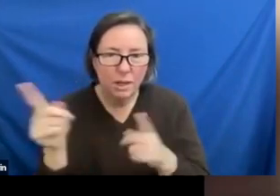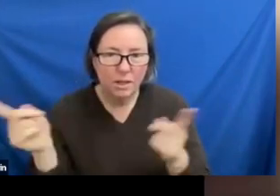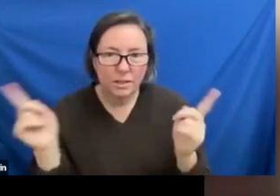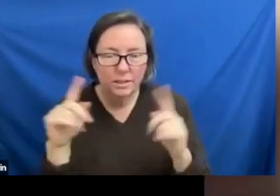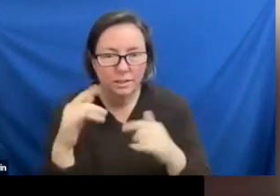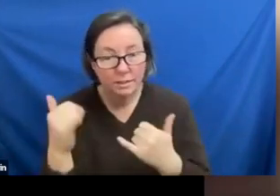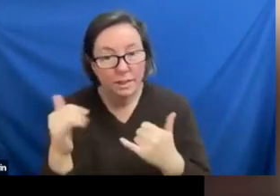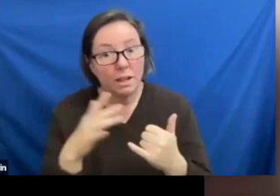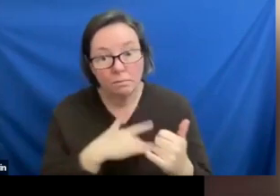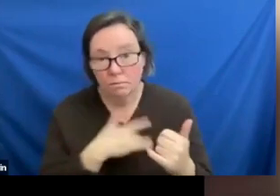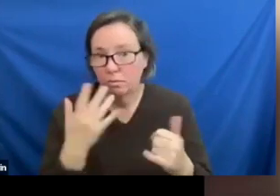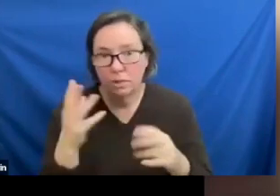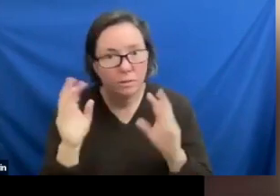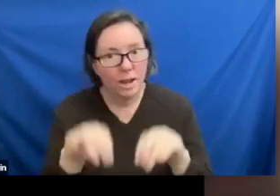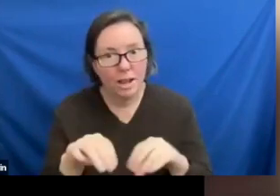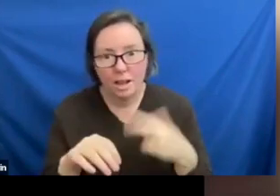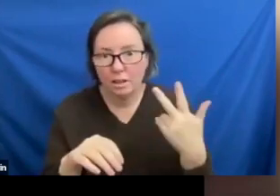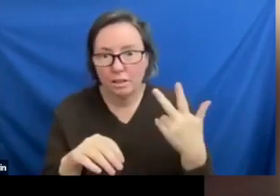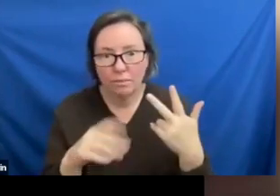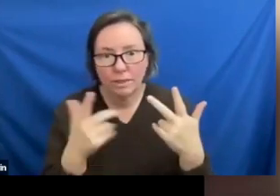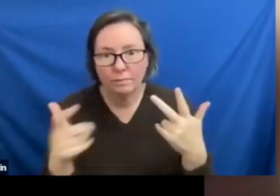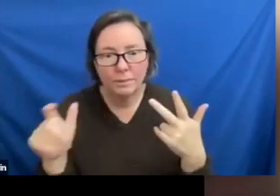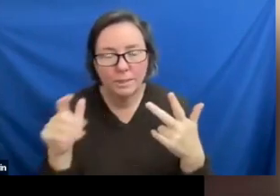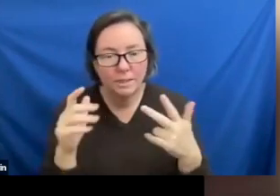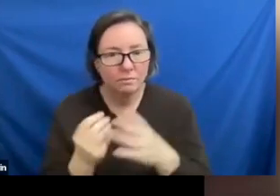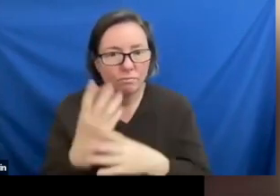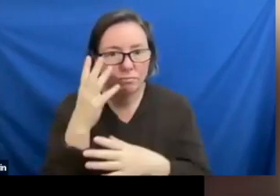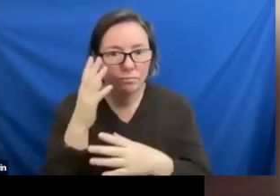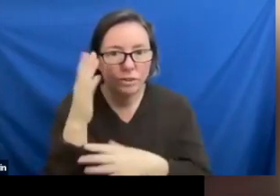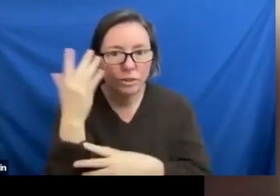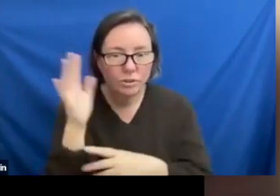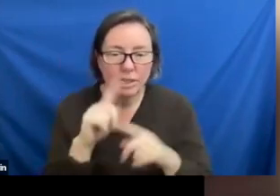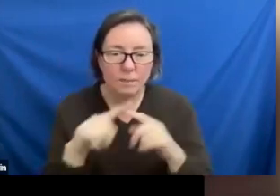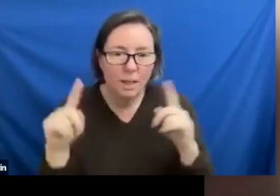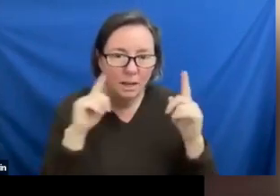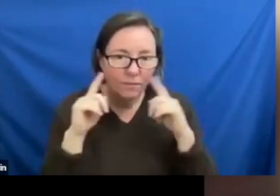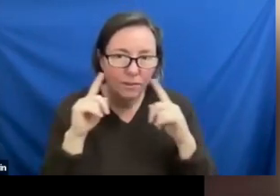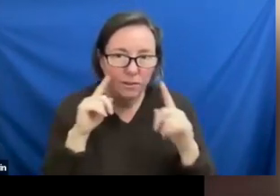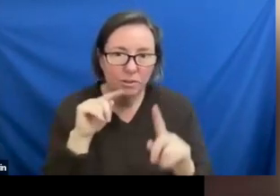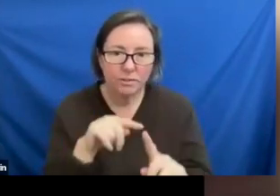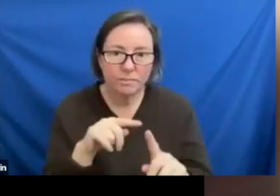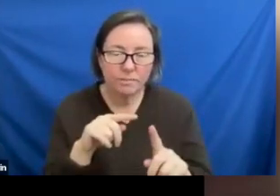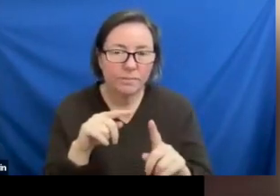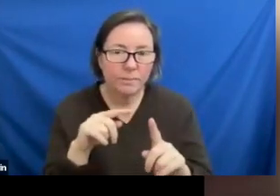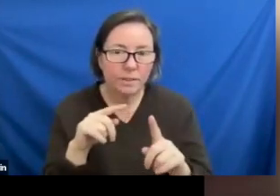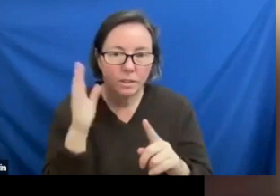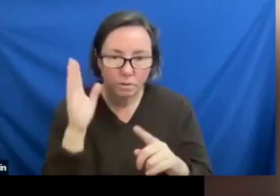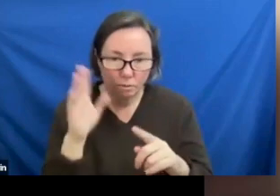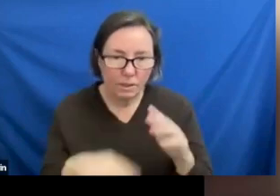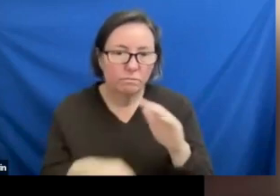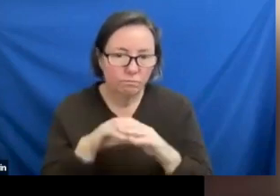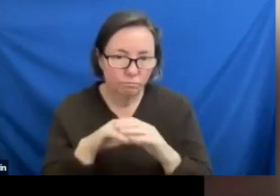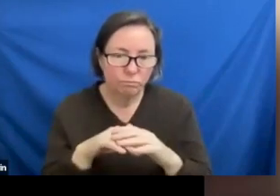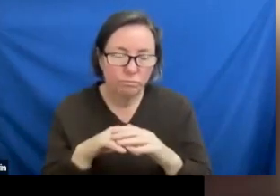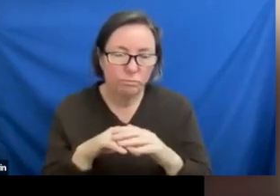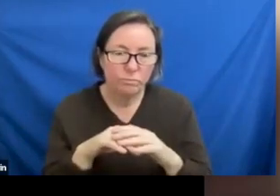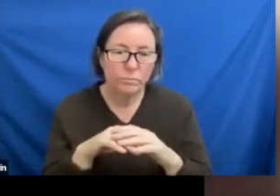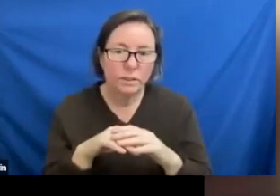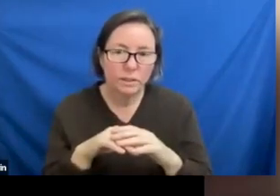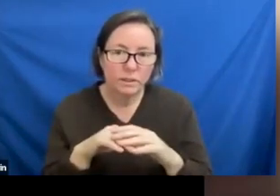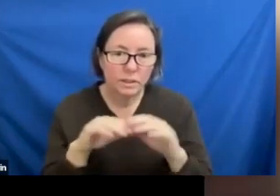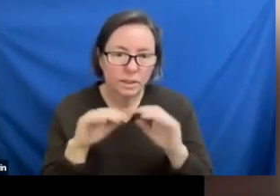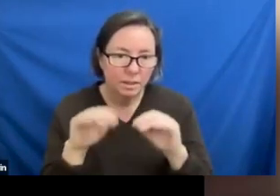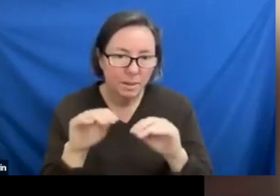especially happy that we're adding 3 trees. But I have been told, and I've looked at it, those are going to maximize the tree plantings